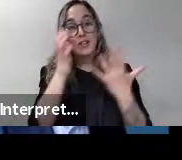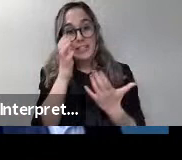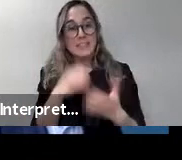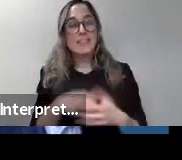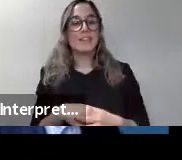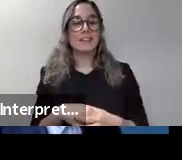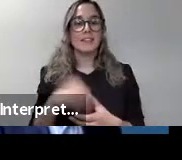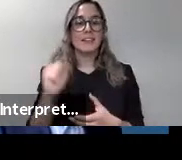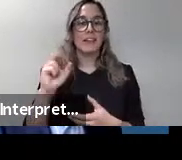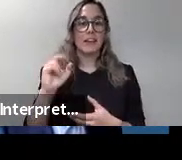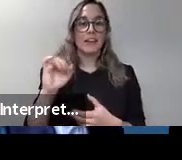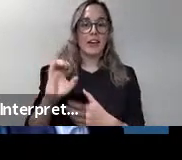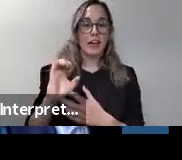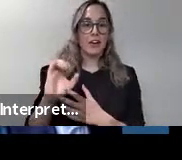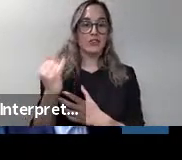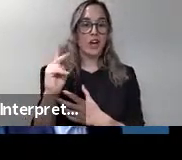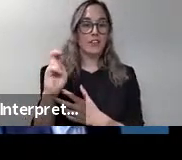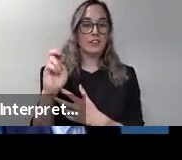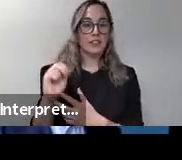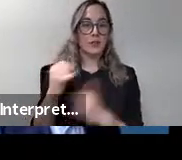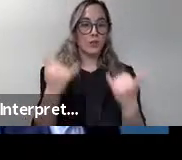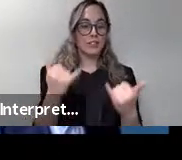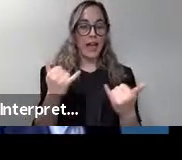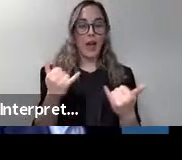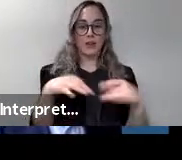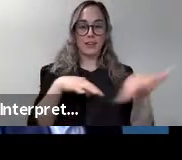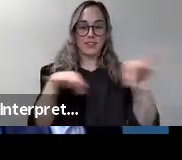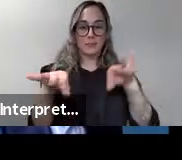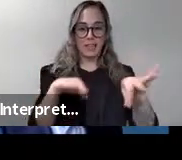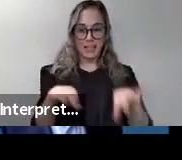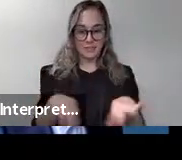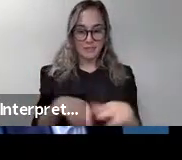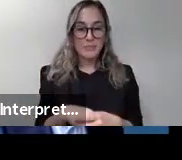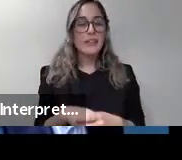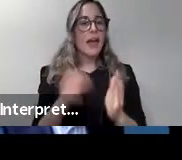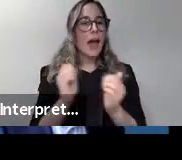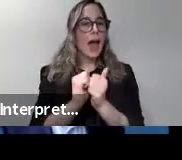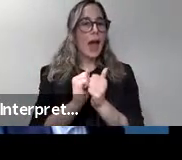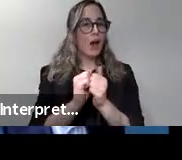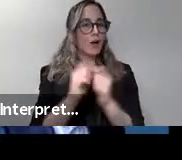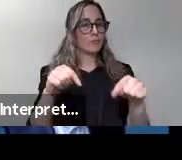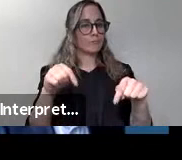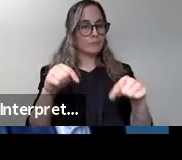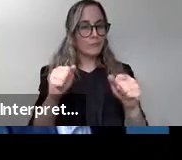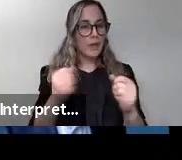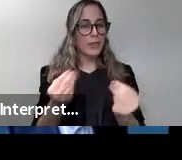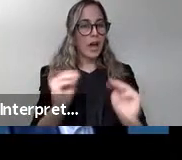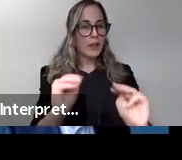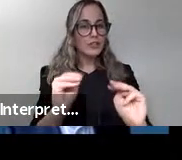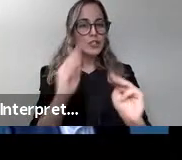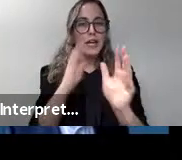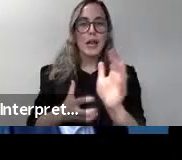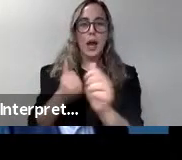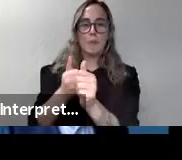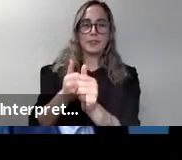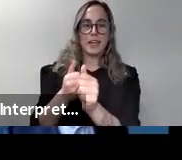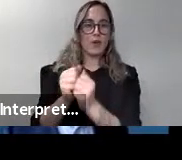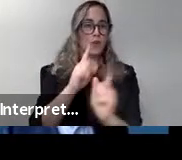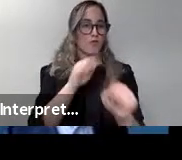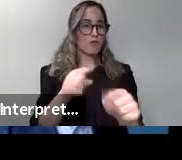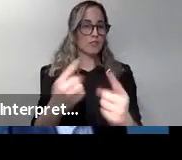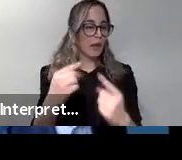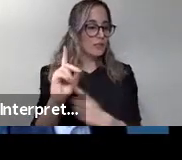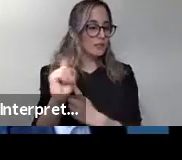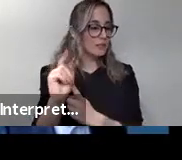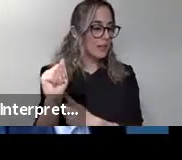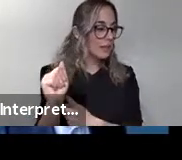Eric Jotz from Westat will now discuss the mail-based survey methodology and explain how these updated noise levels were paired with survey response data to create the